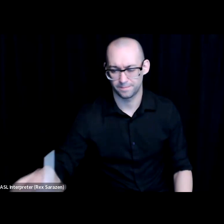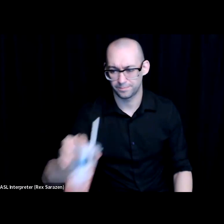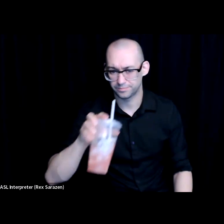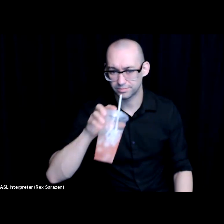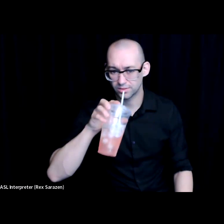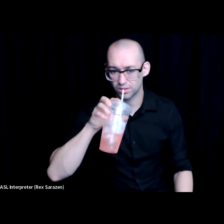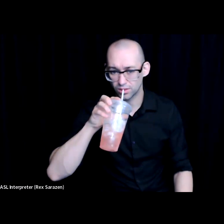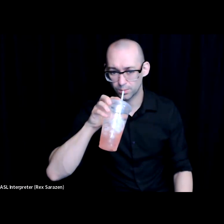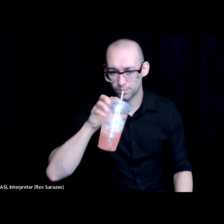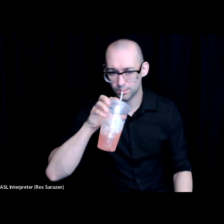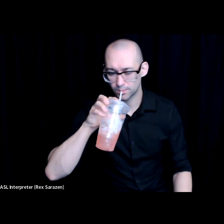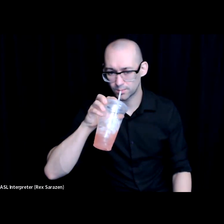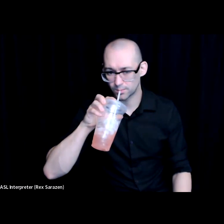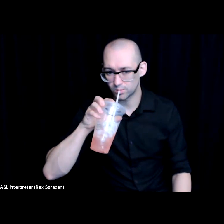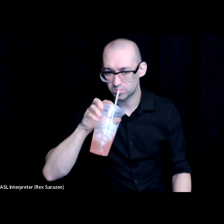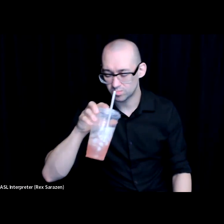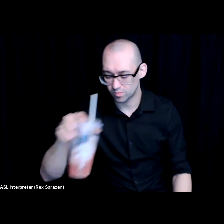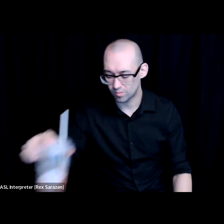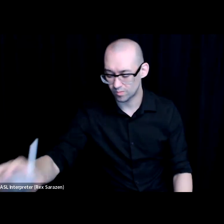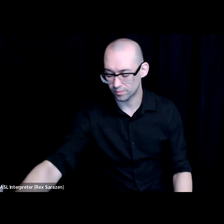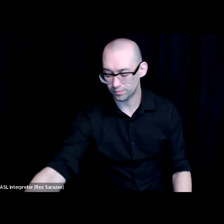I will pause there and pass it back to you.